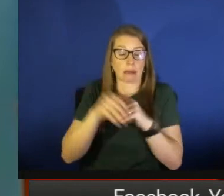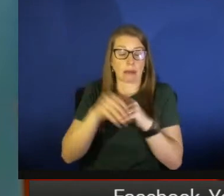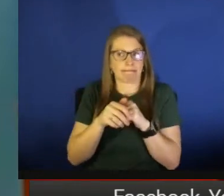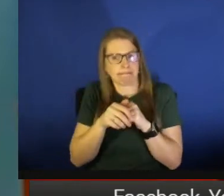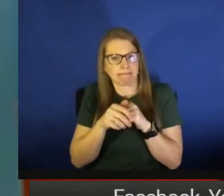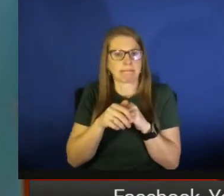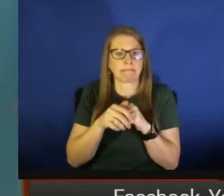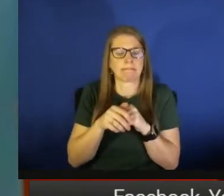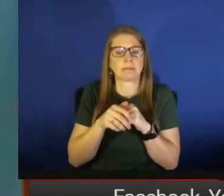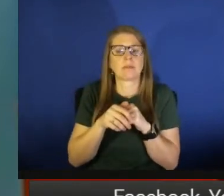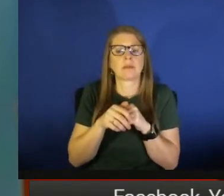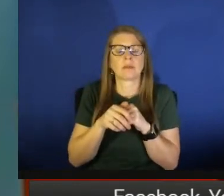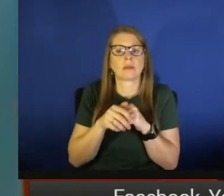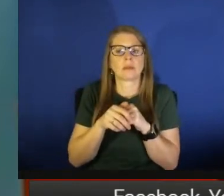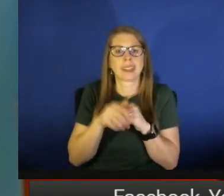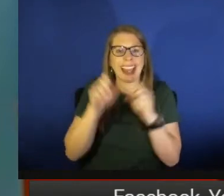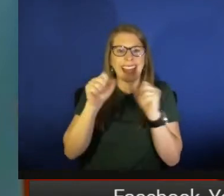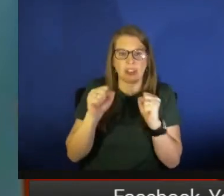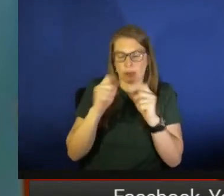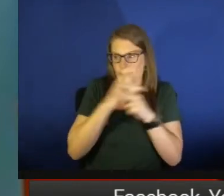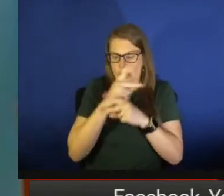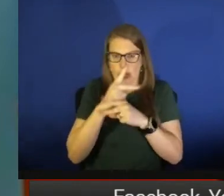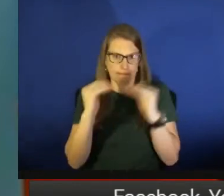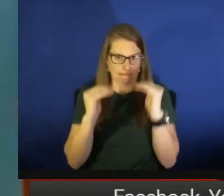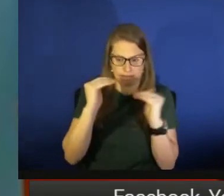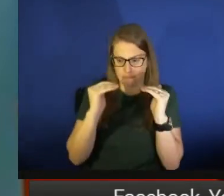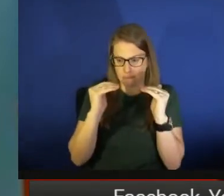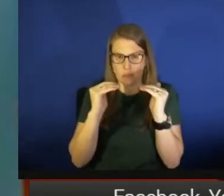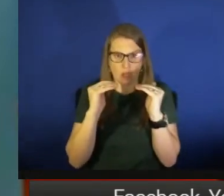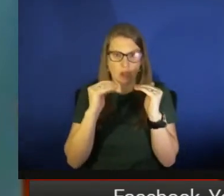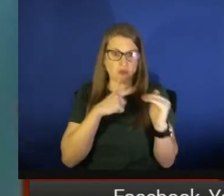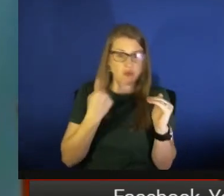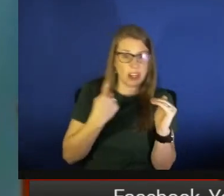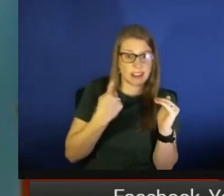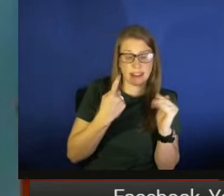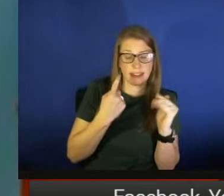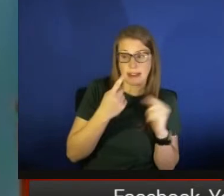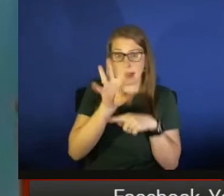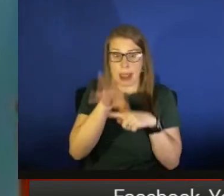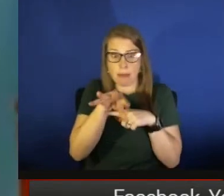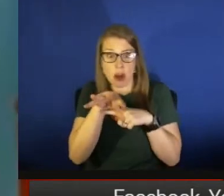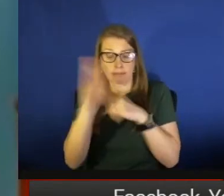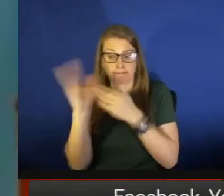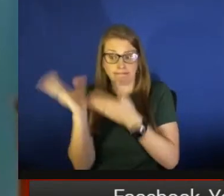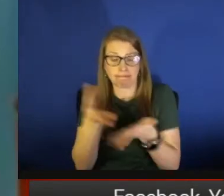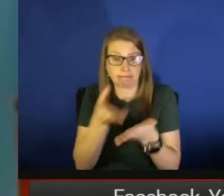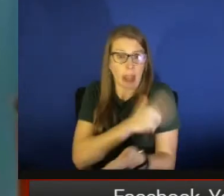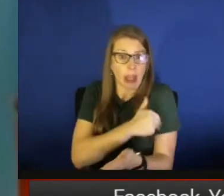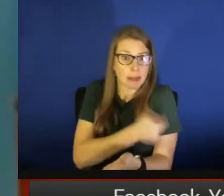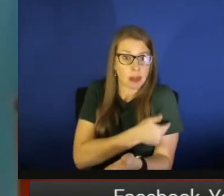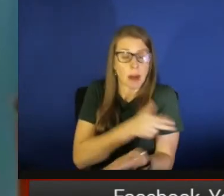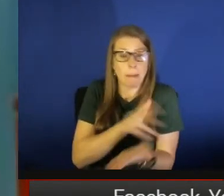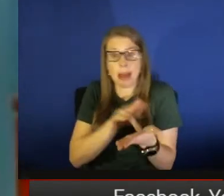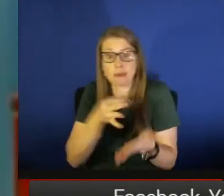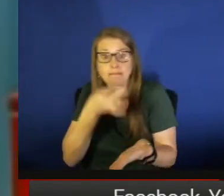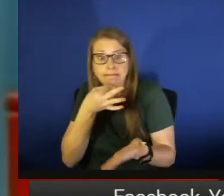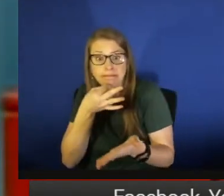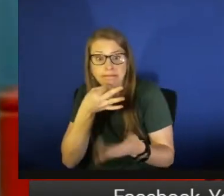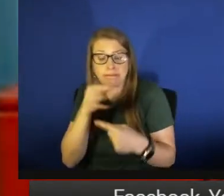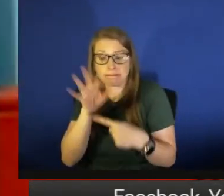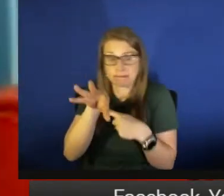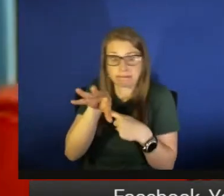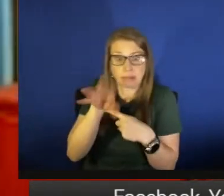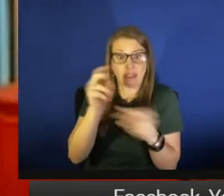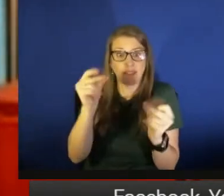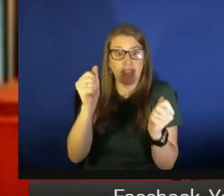had to weigh kind of the risks of getting cameras to hospitals and medical experts as quickly